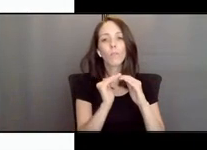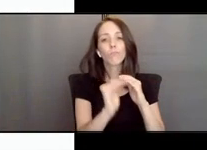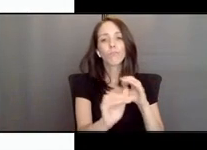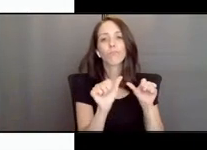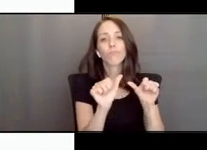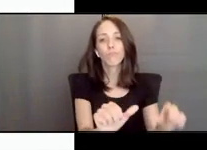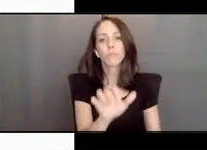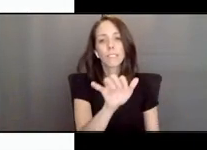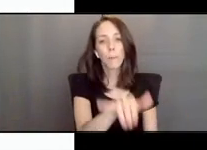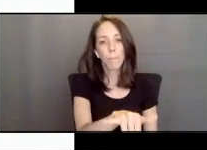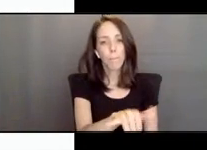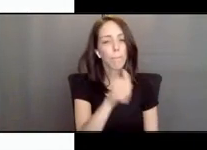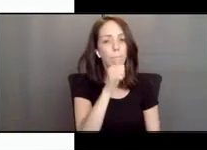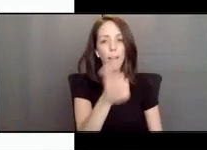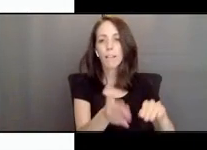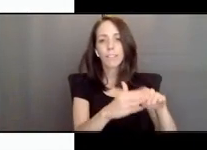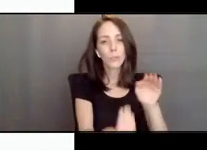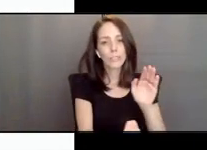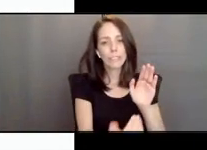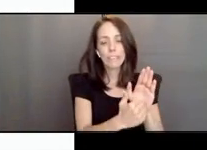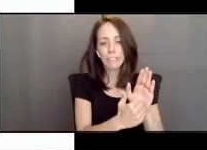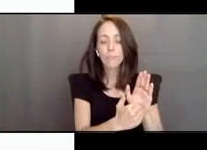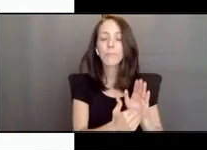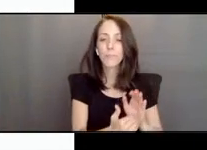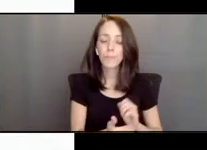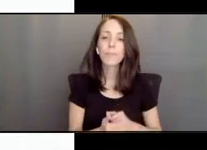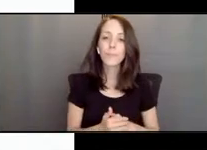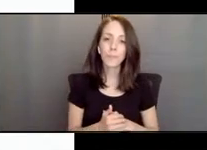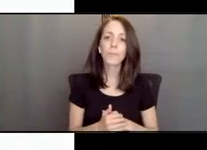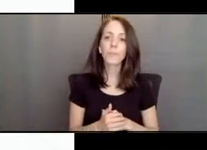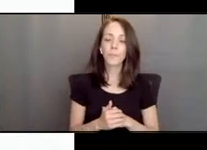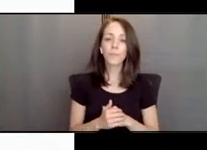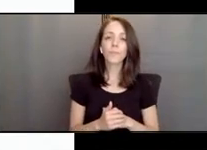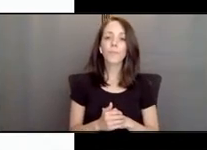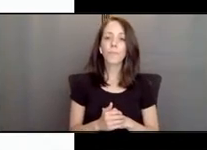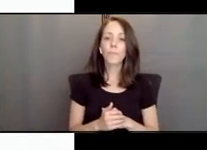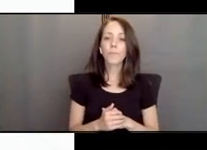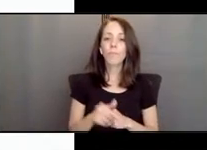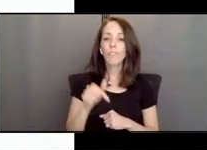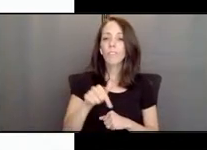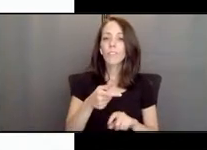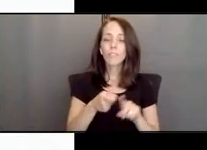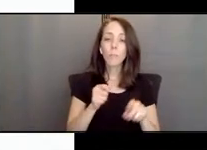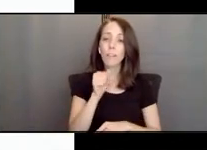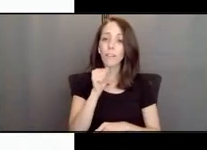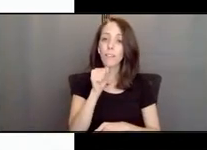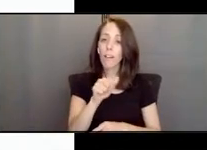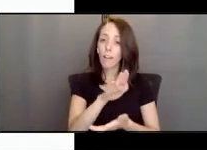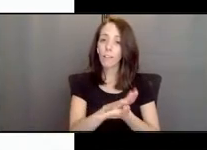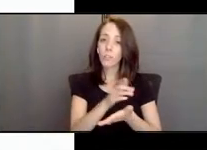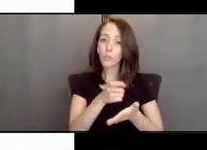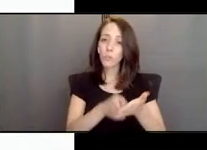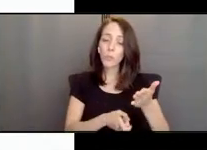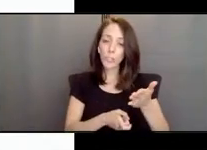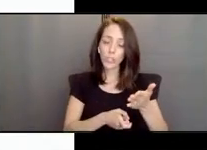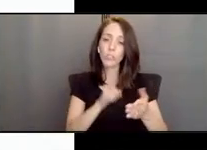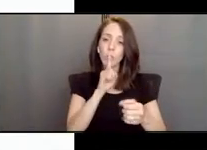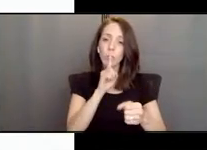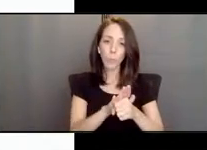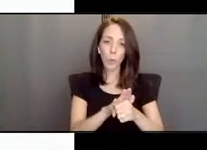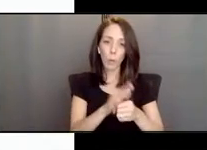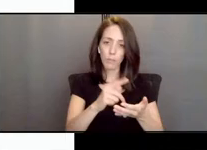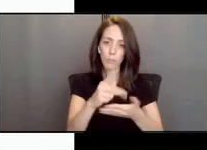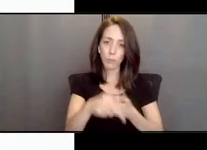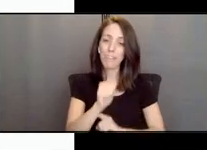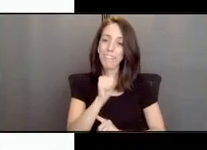slide. And this is from the non-tuition promise programs, just